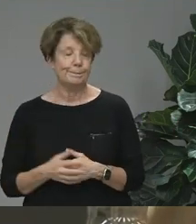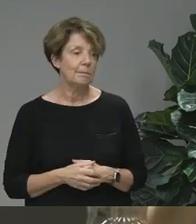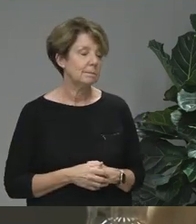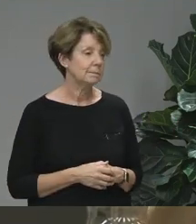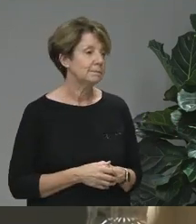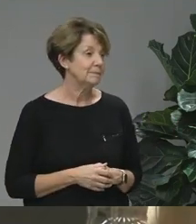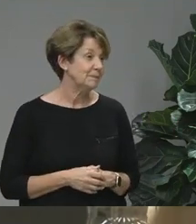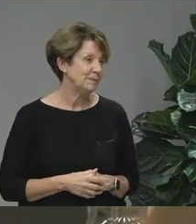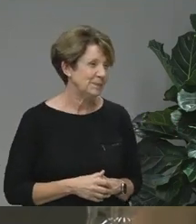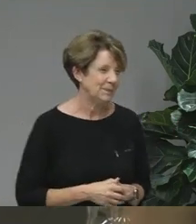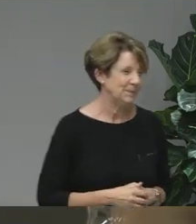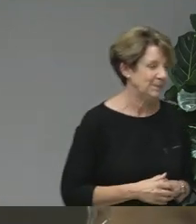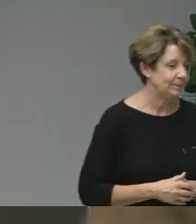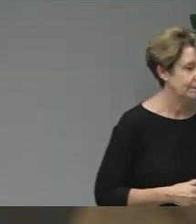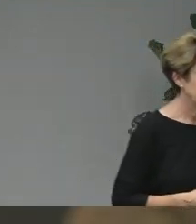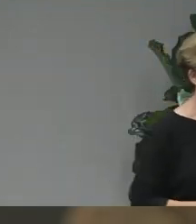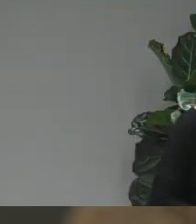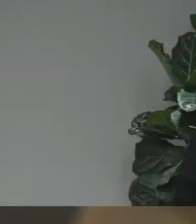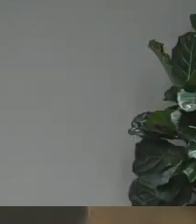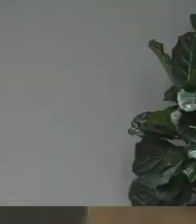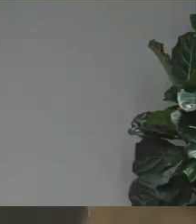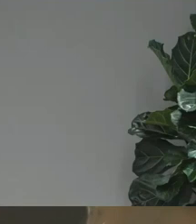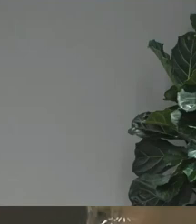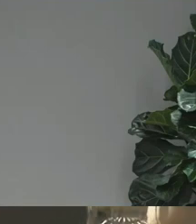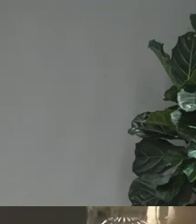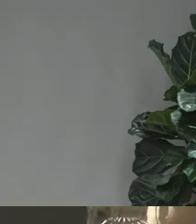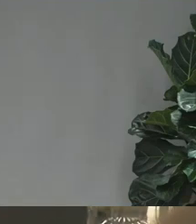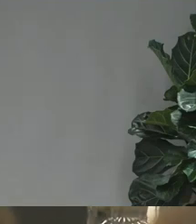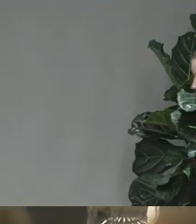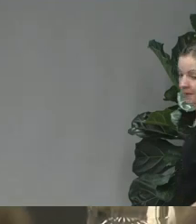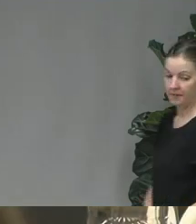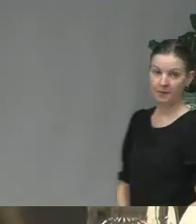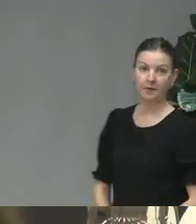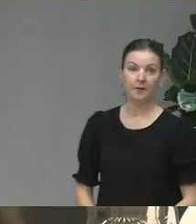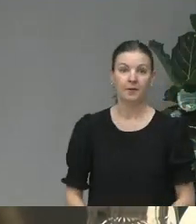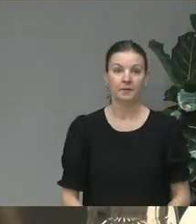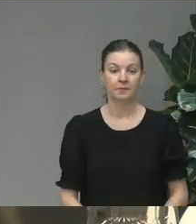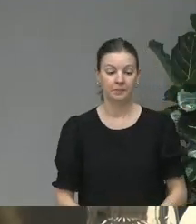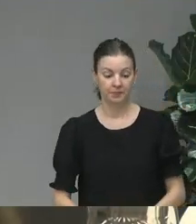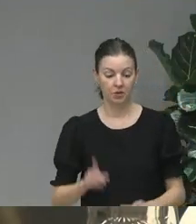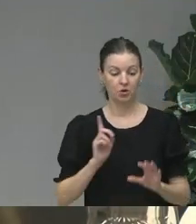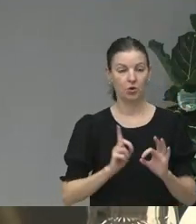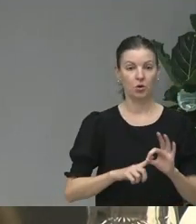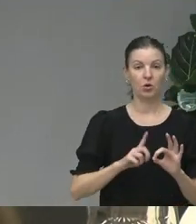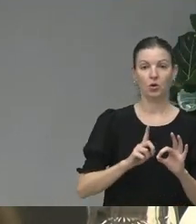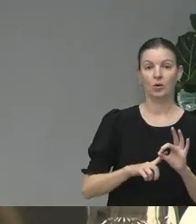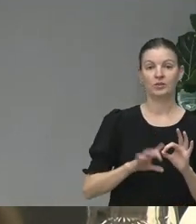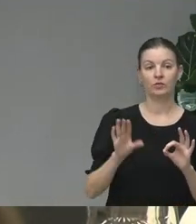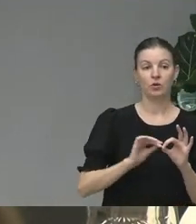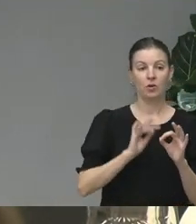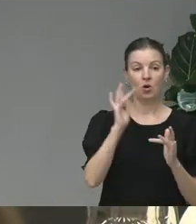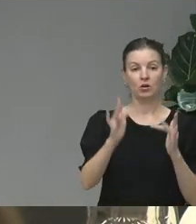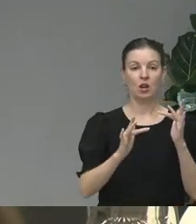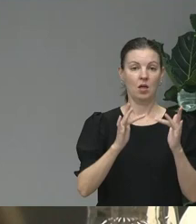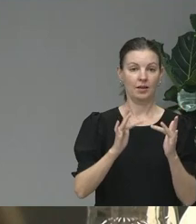online audience from Danny, and this is an issue I'm passionate about and is close to my heart, and